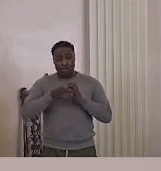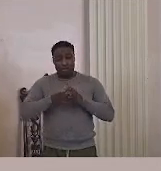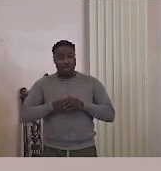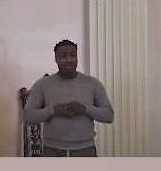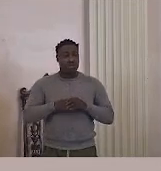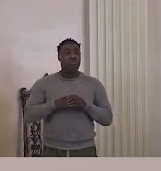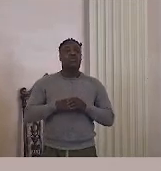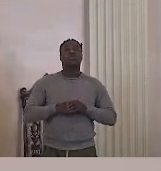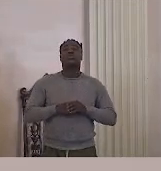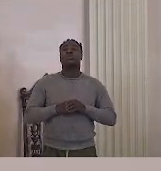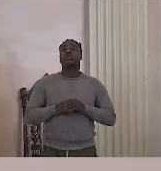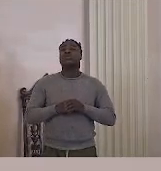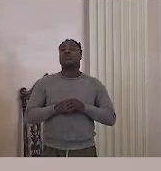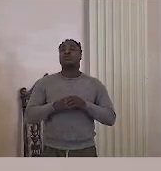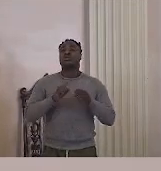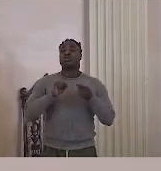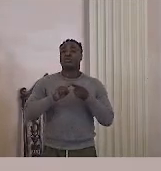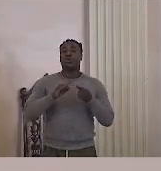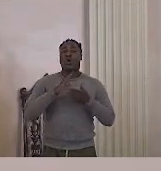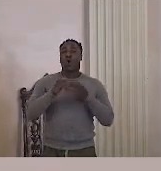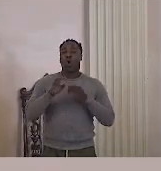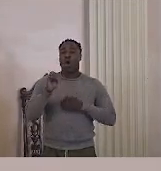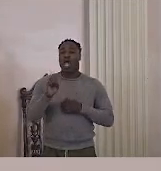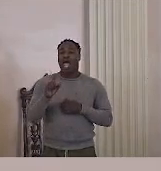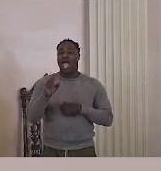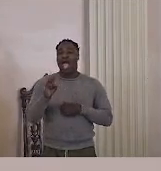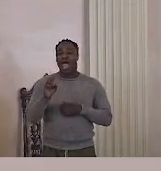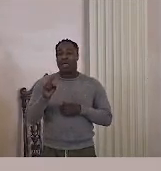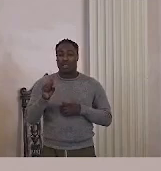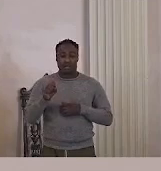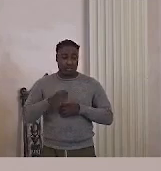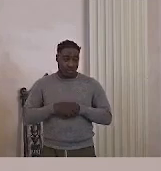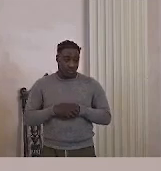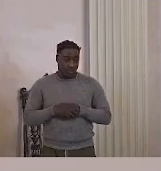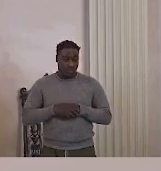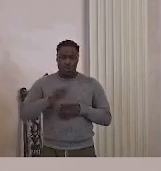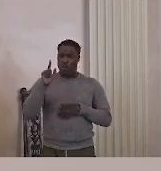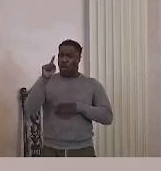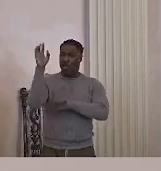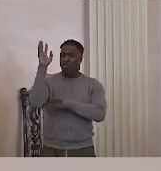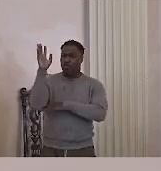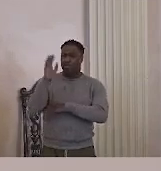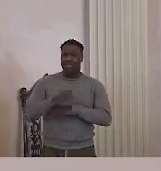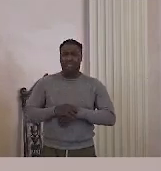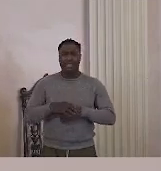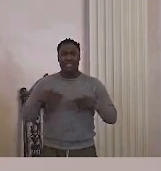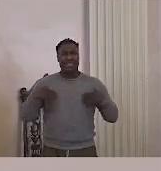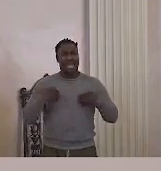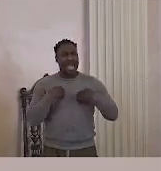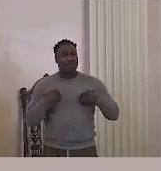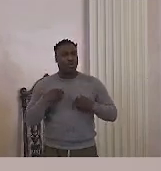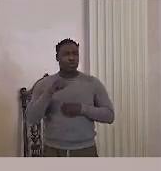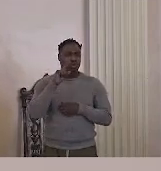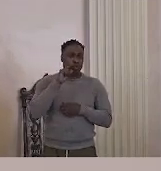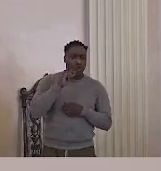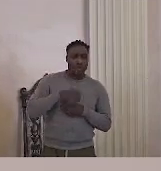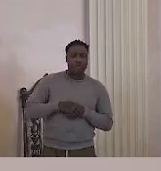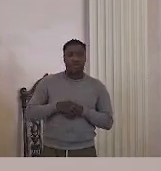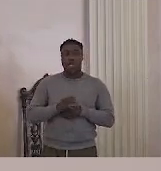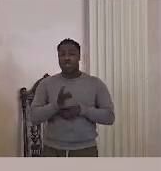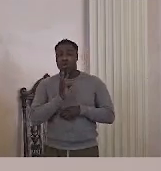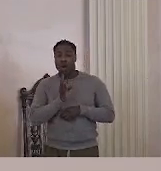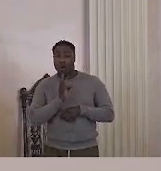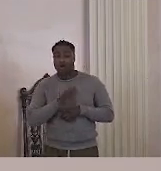to all beings and all elements. Where are the trees, the animals, the birds, the